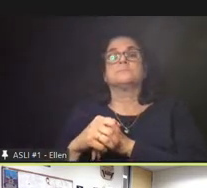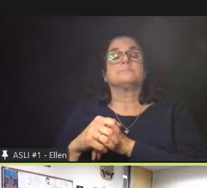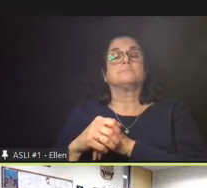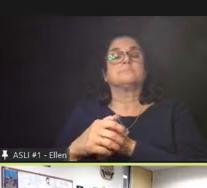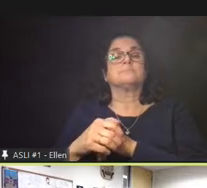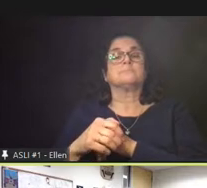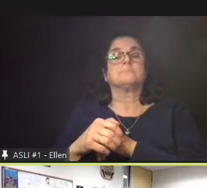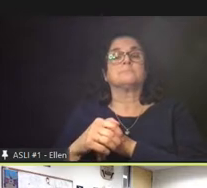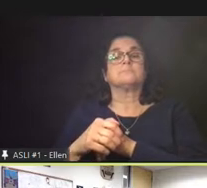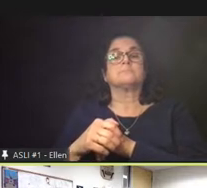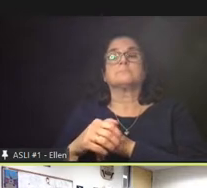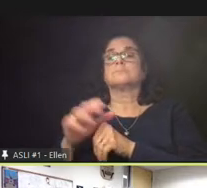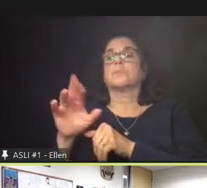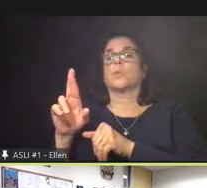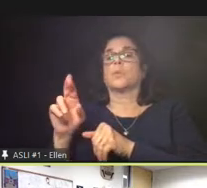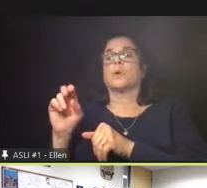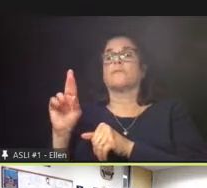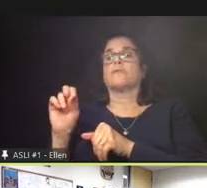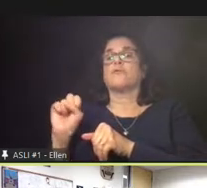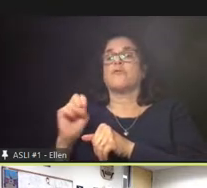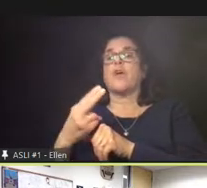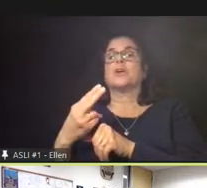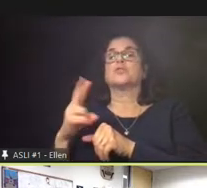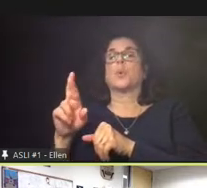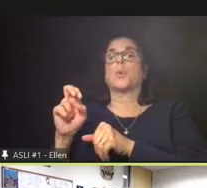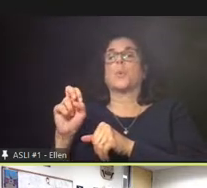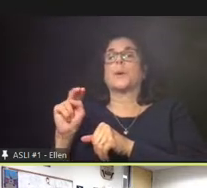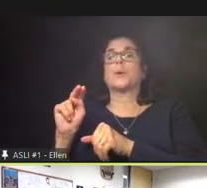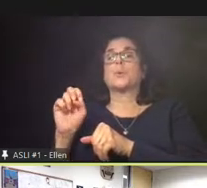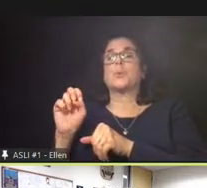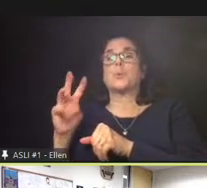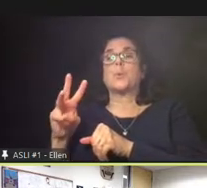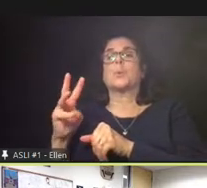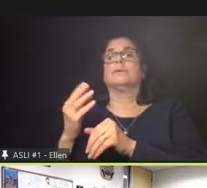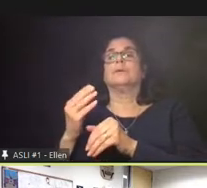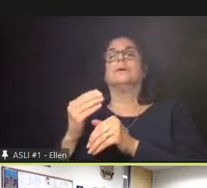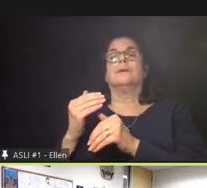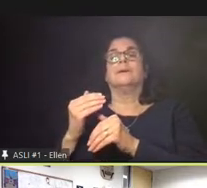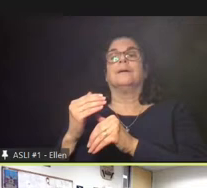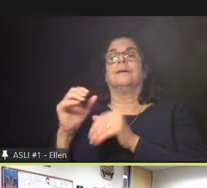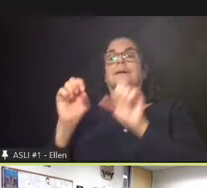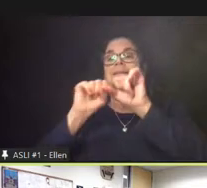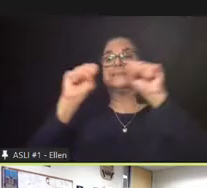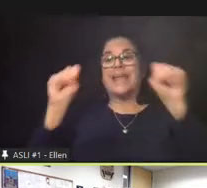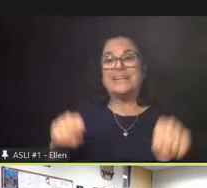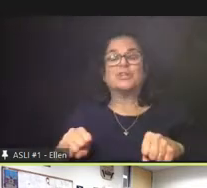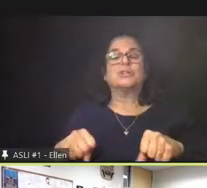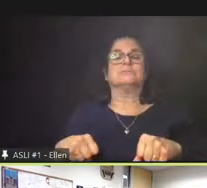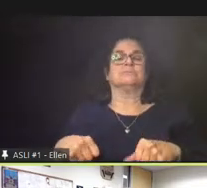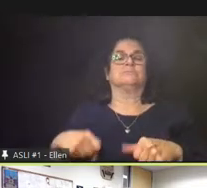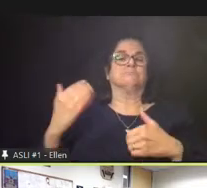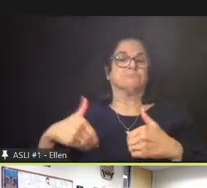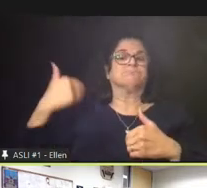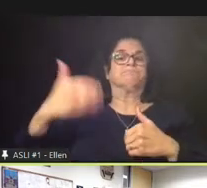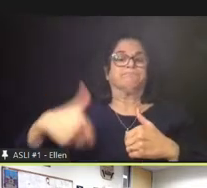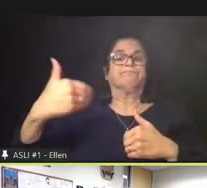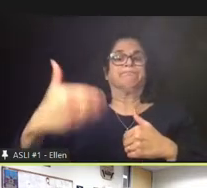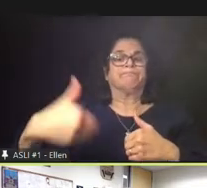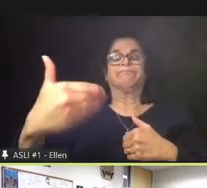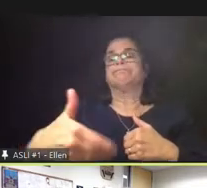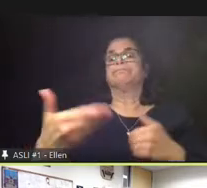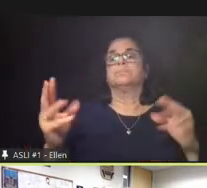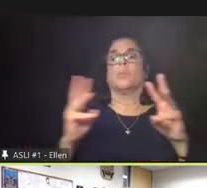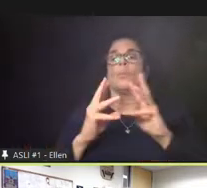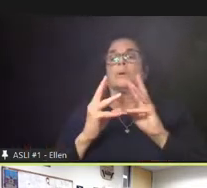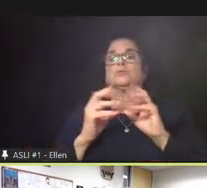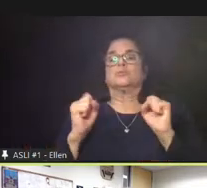And here is our Refresh and Renewed program. We are coming to the finish line of the station projects for this season. It is a bit of a seasonal program where we work on the customer